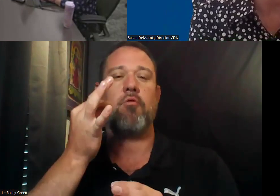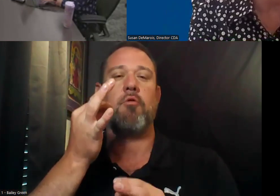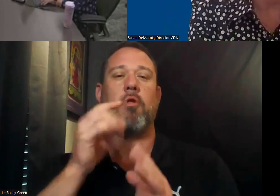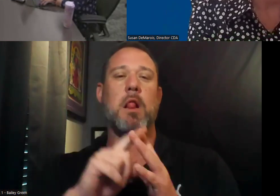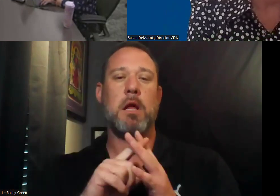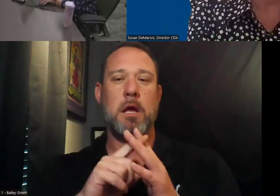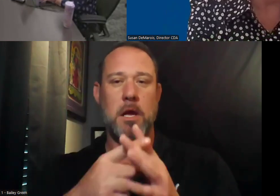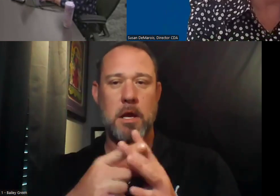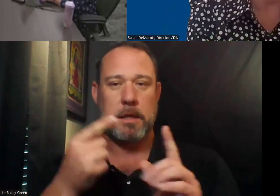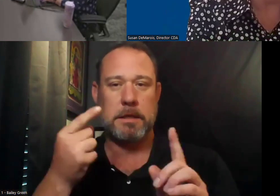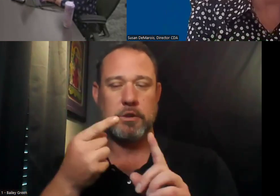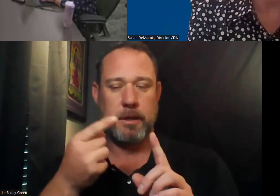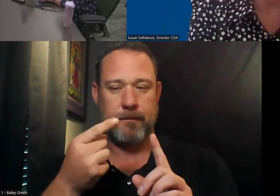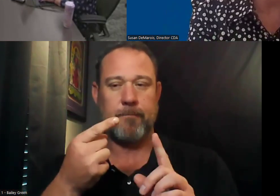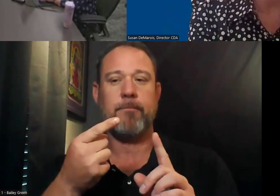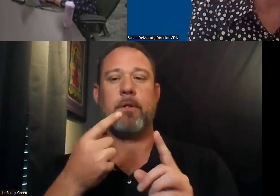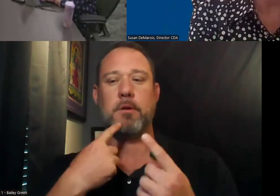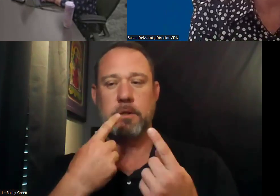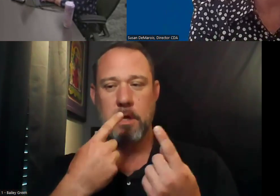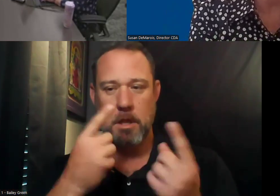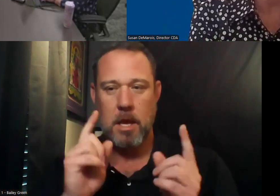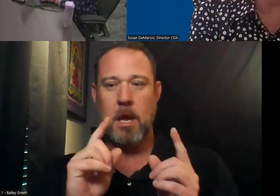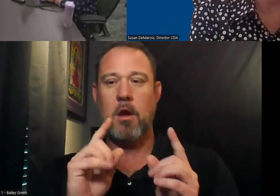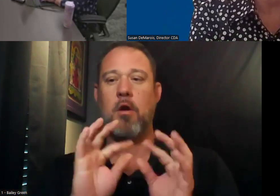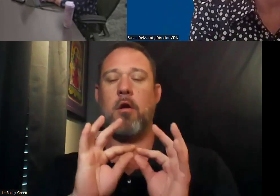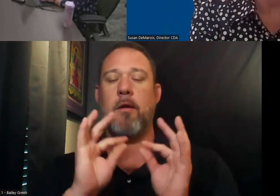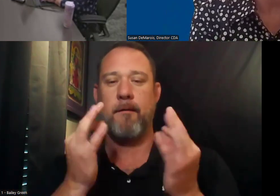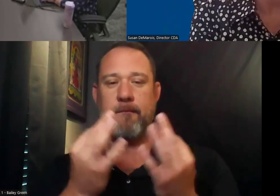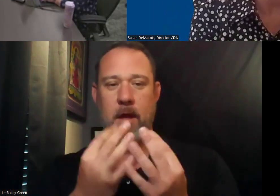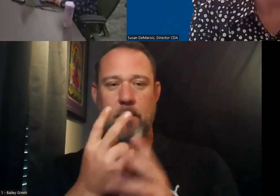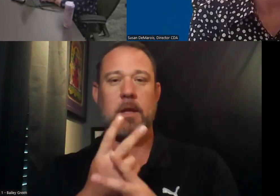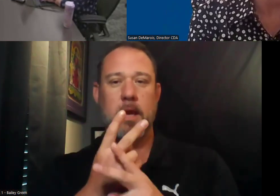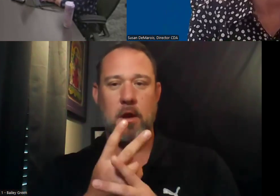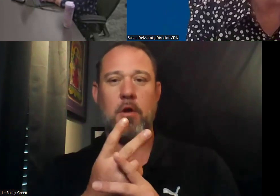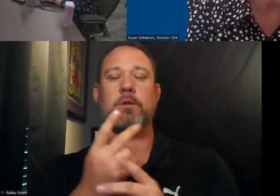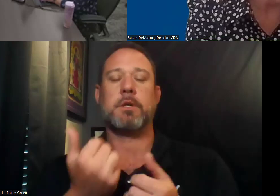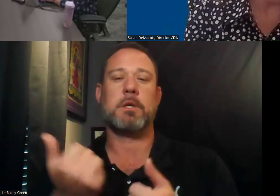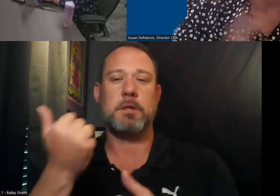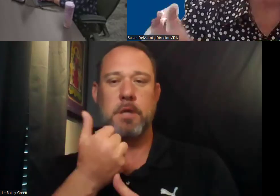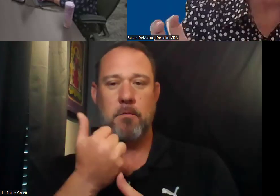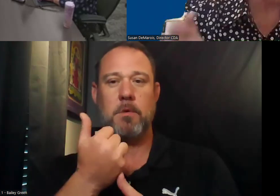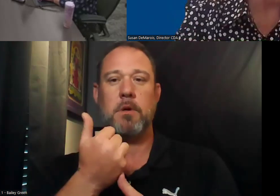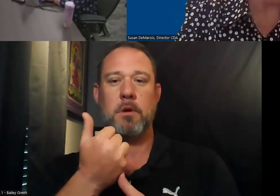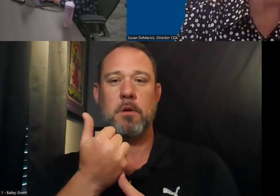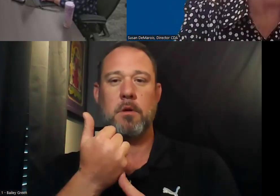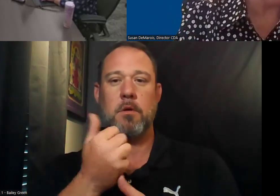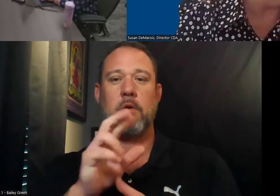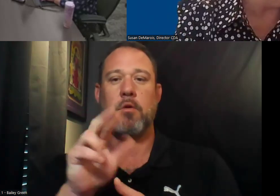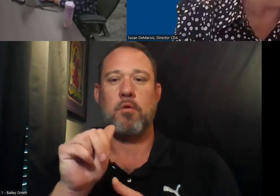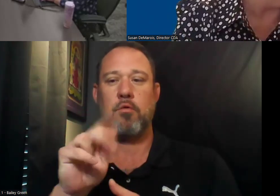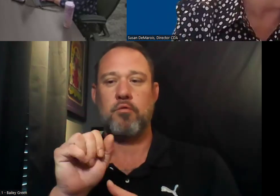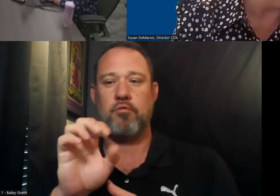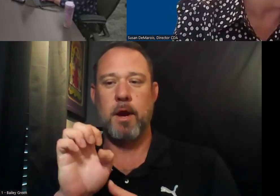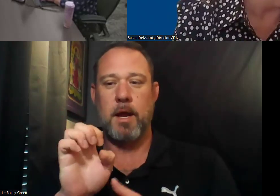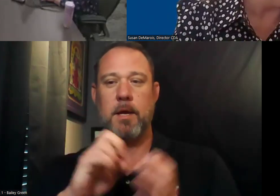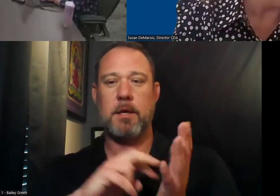initiative that has declared that family caregiving is a top national priority. RAISE in this case